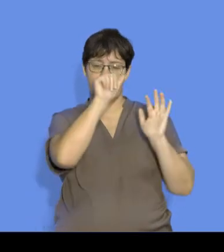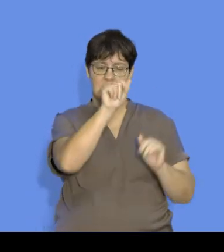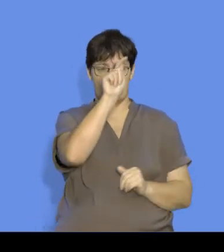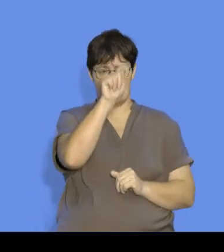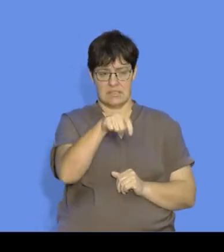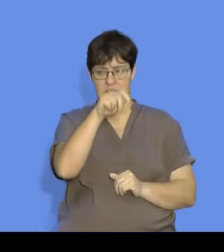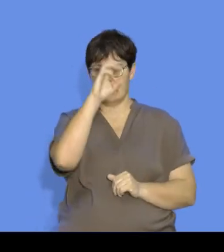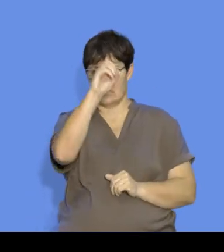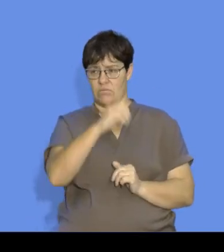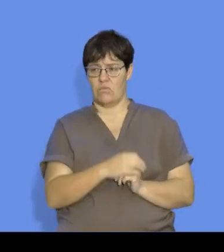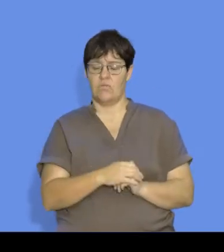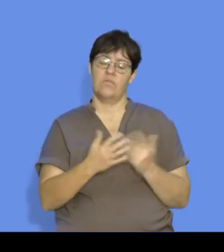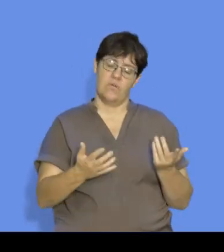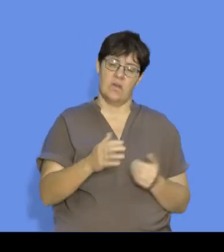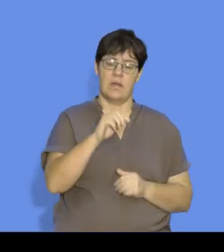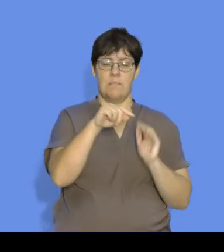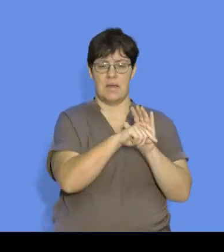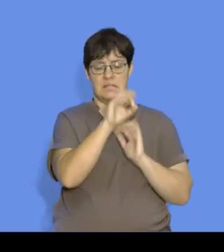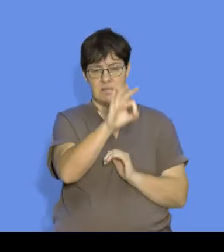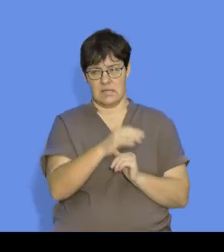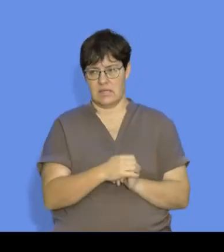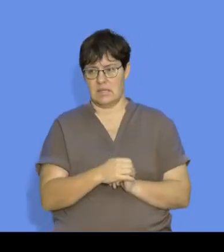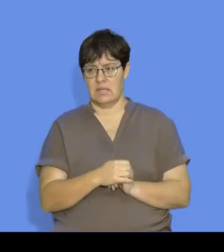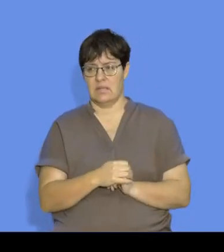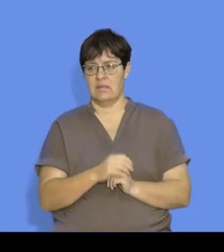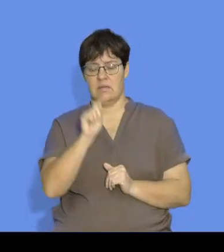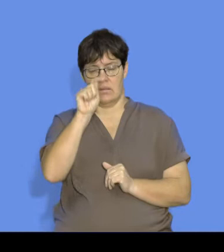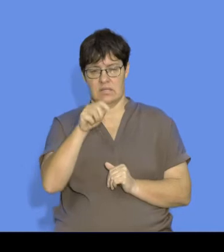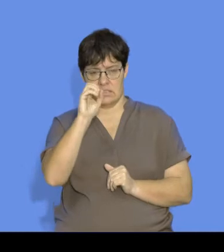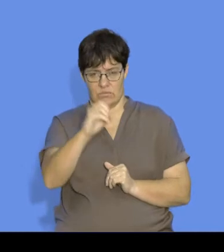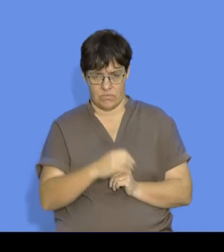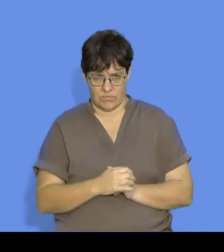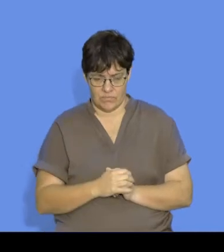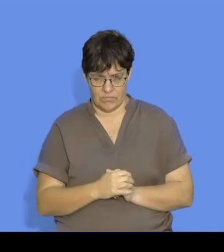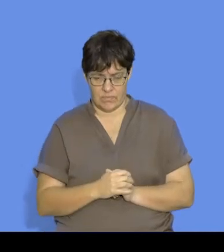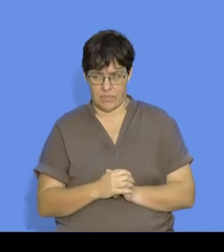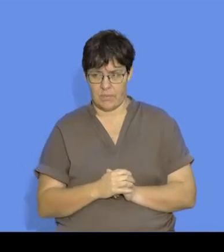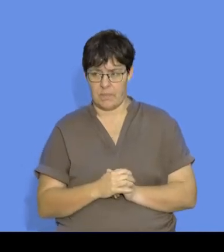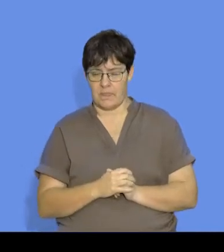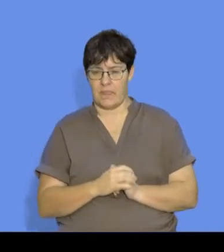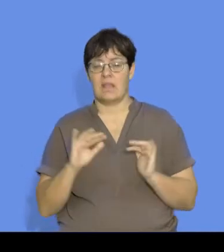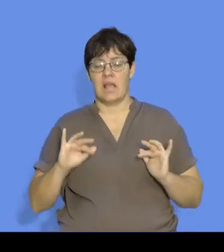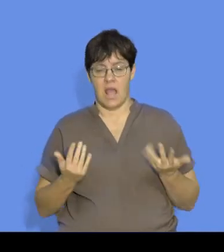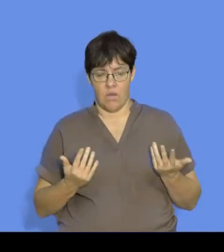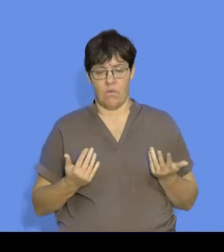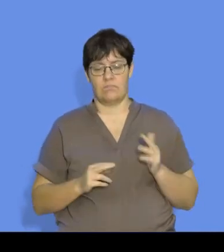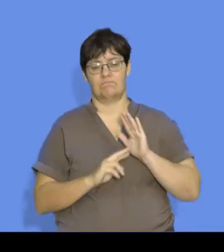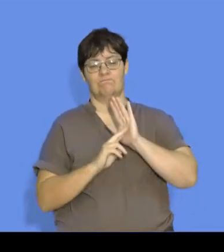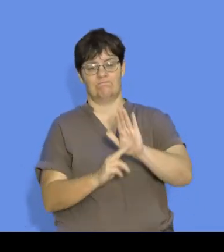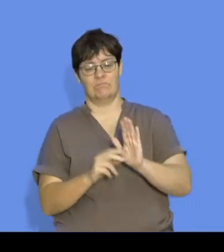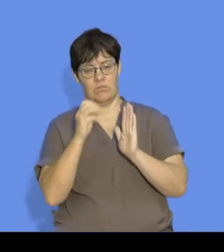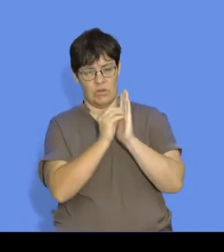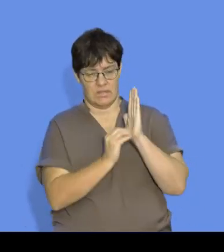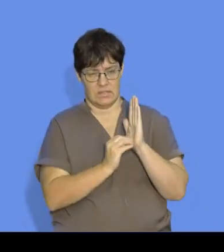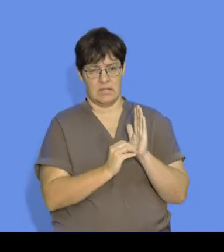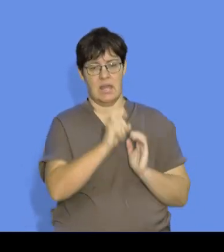be 6 with 0, and it will be minus 3 with 0 as well. And that's how you